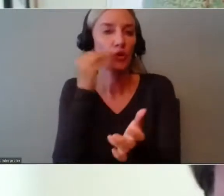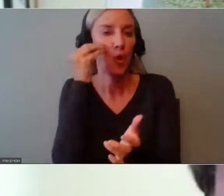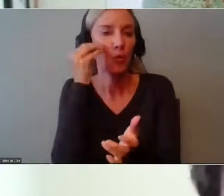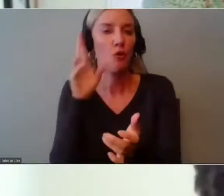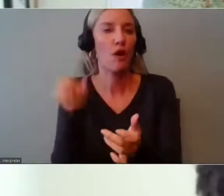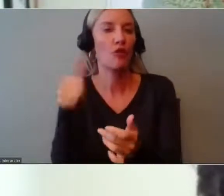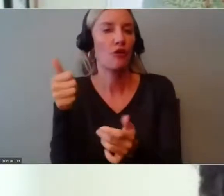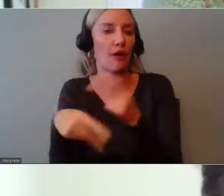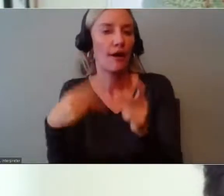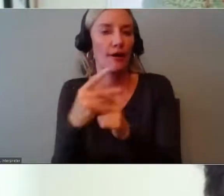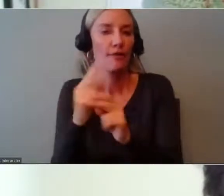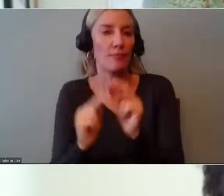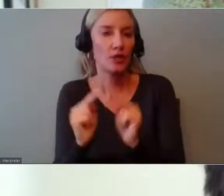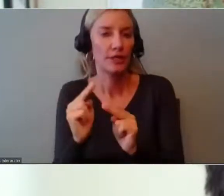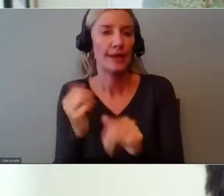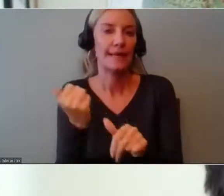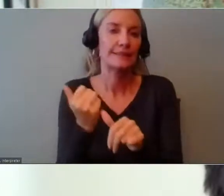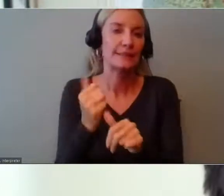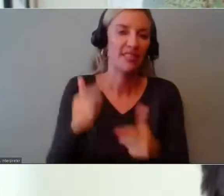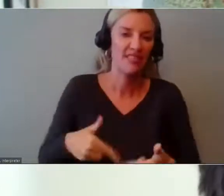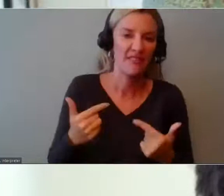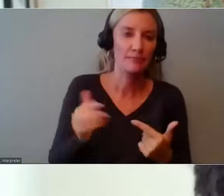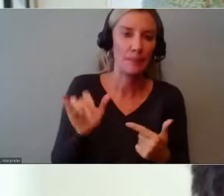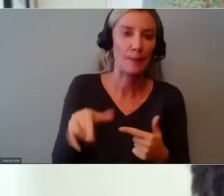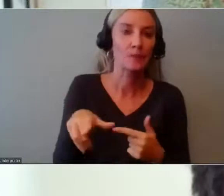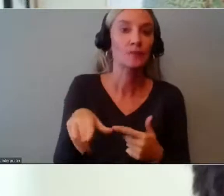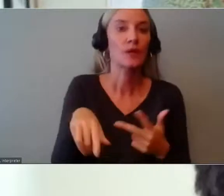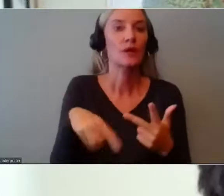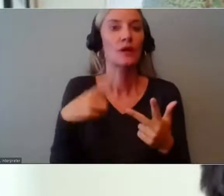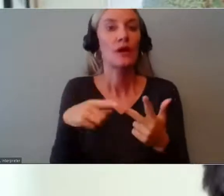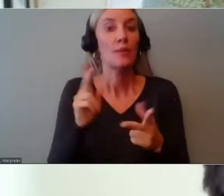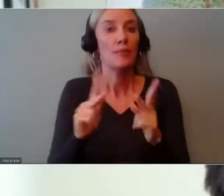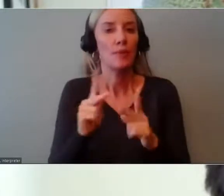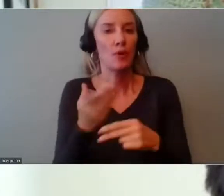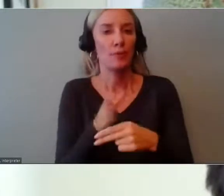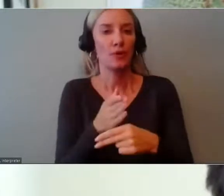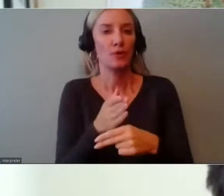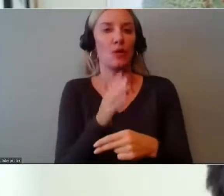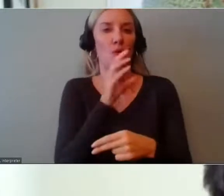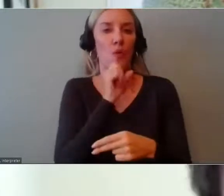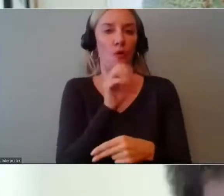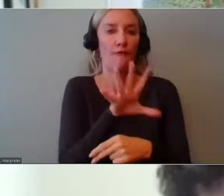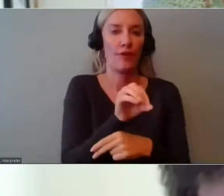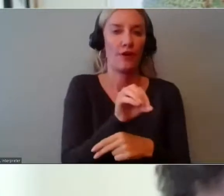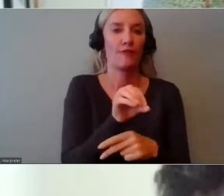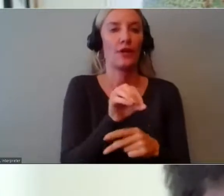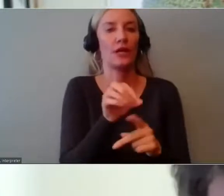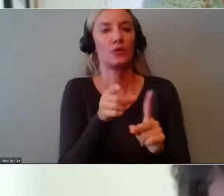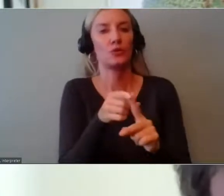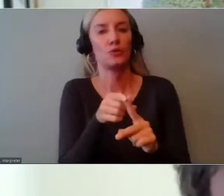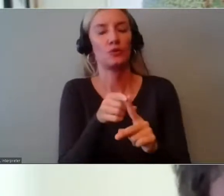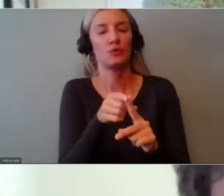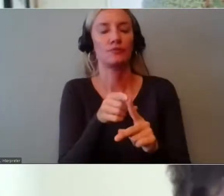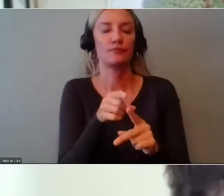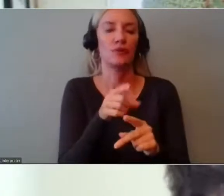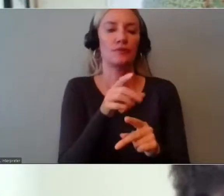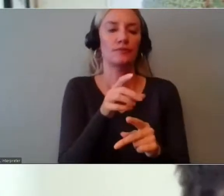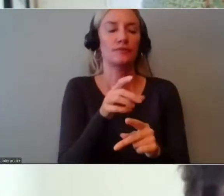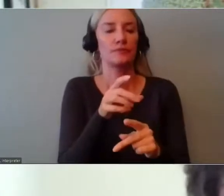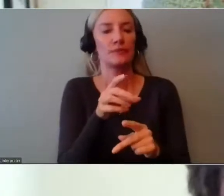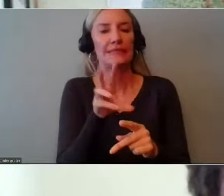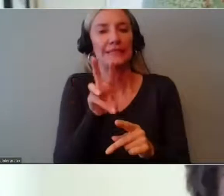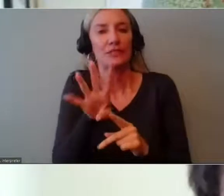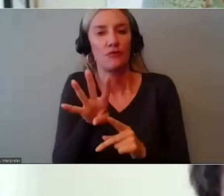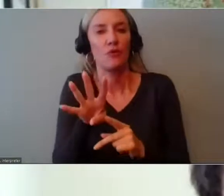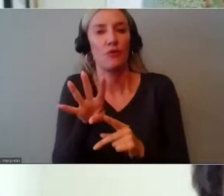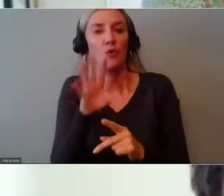facilities and assisted living. Those people who are between 50 and 60, or from 50 through